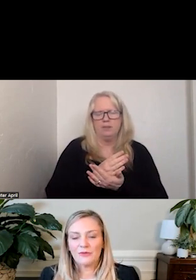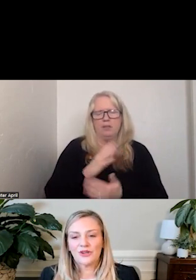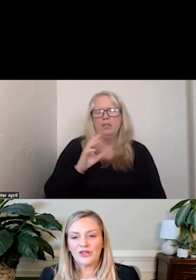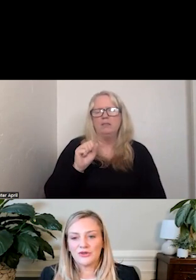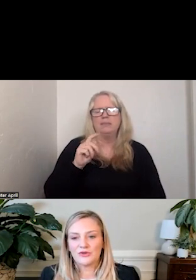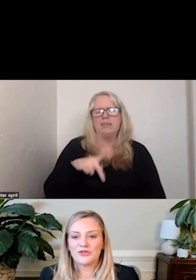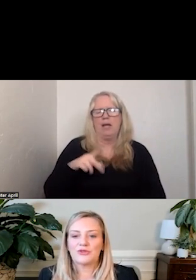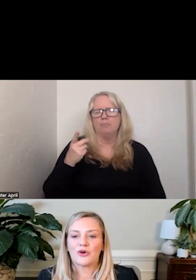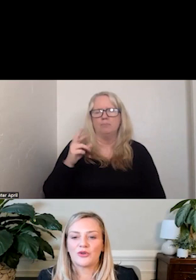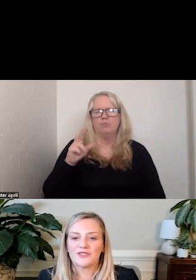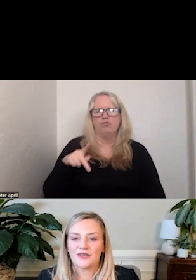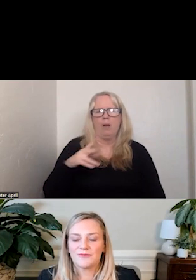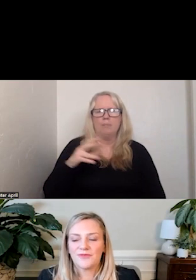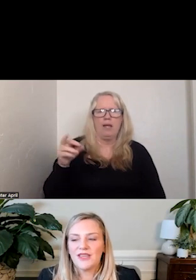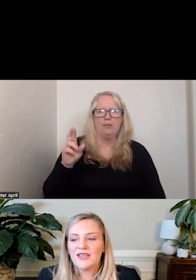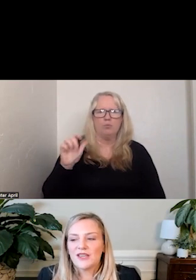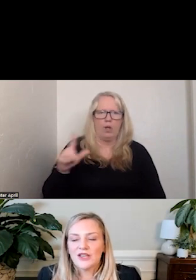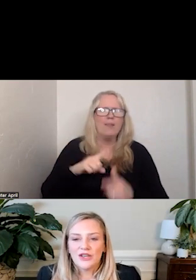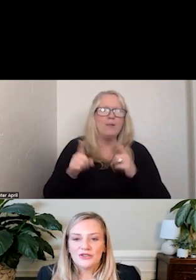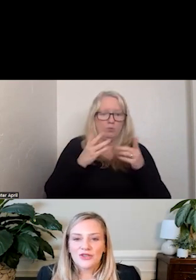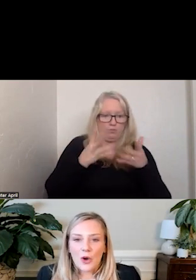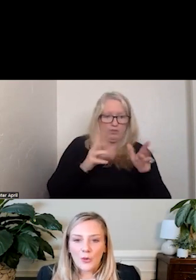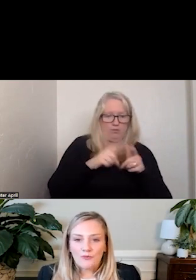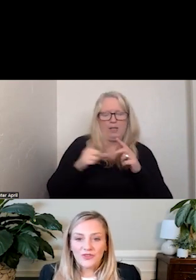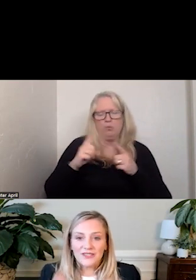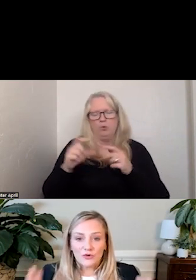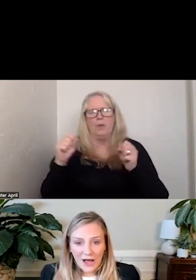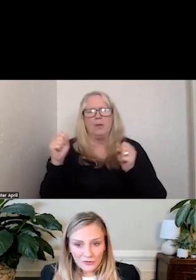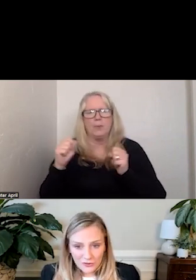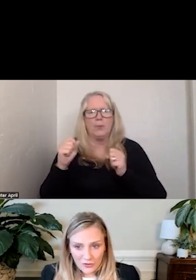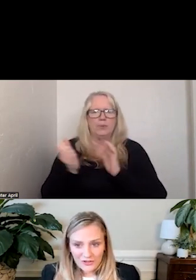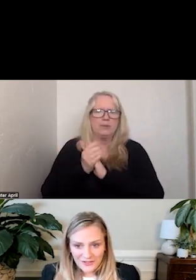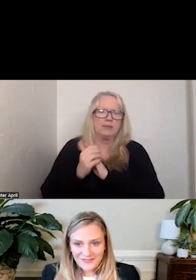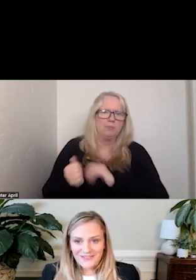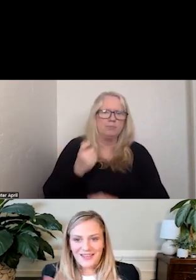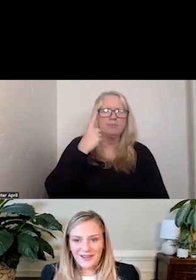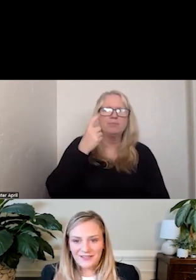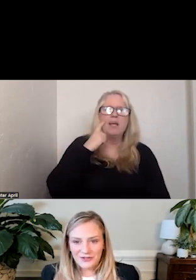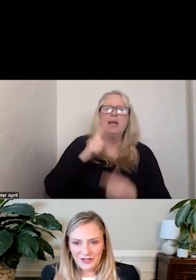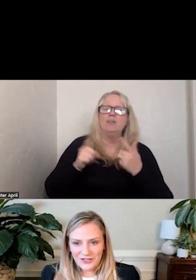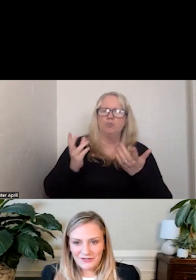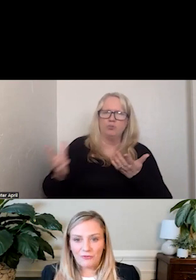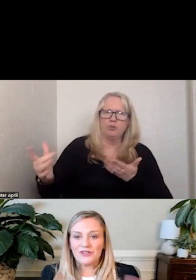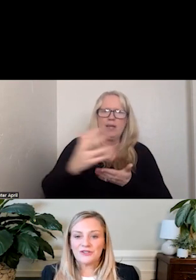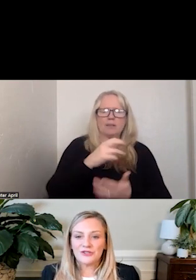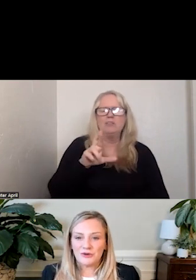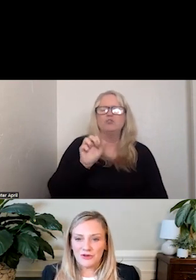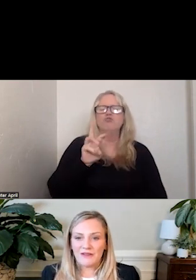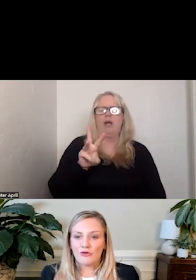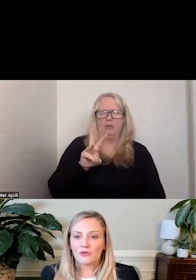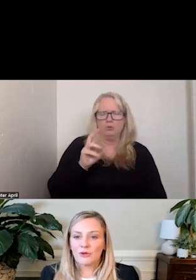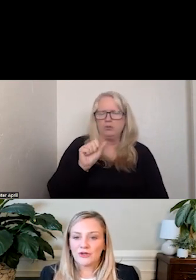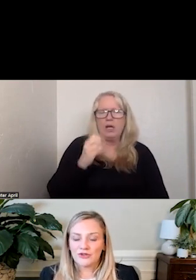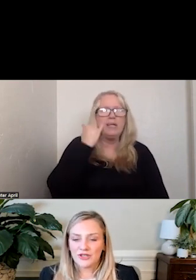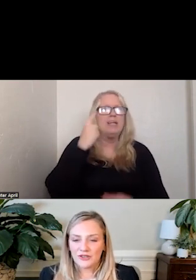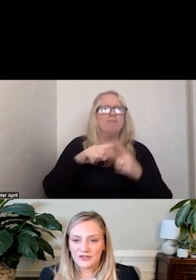quickly, and then we're going to do the cold skill. So this crowdsource set of instructions for what to do if you have